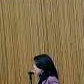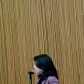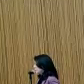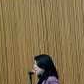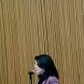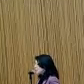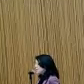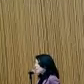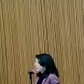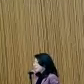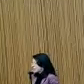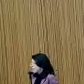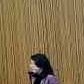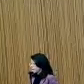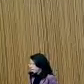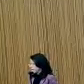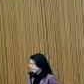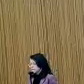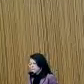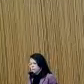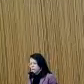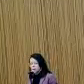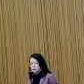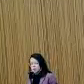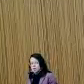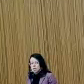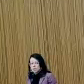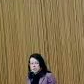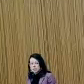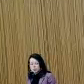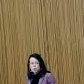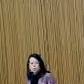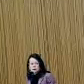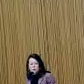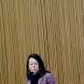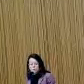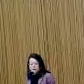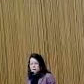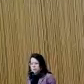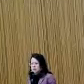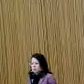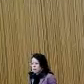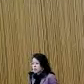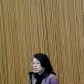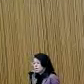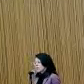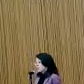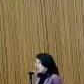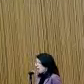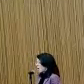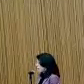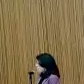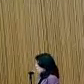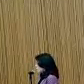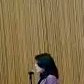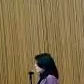obvious and that is the specific reason for the complaintant broker having provided the medical letter there